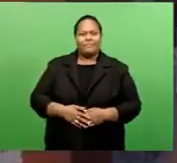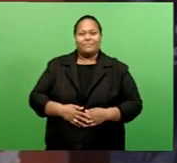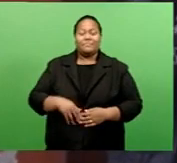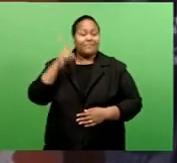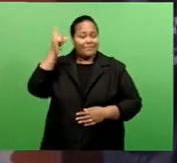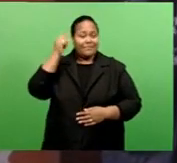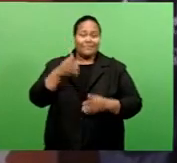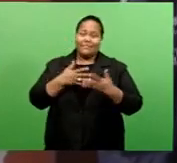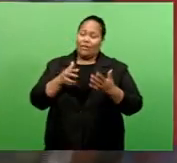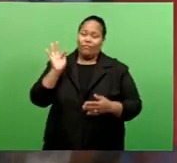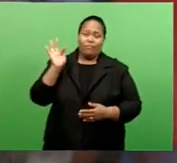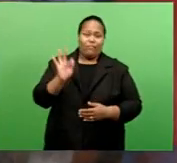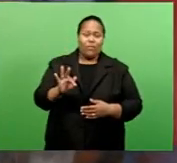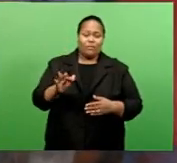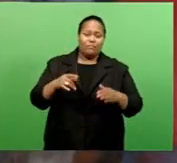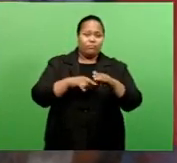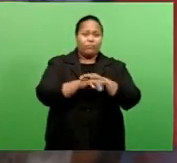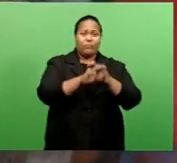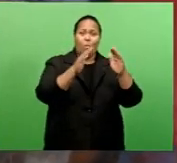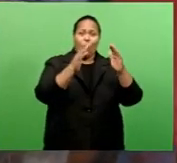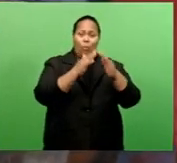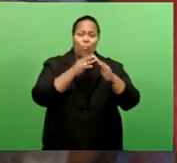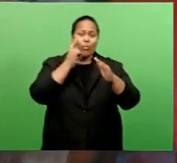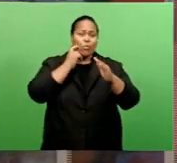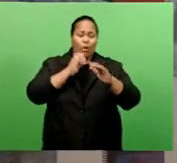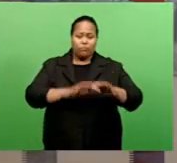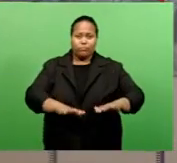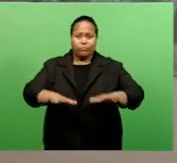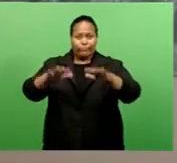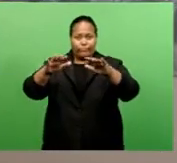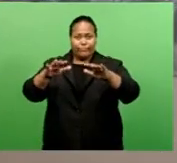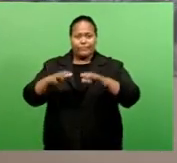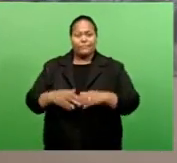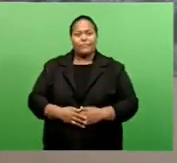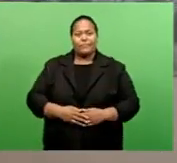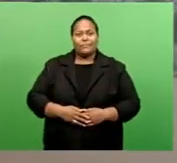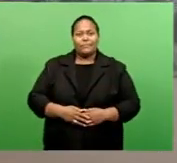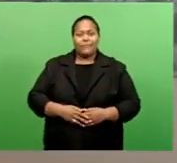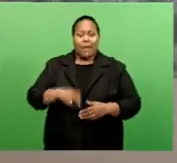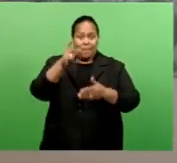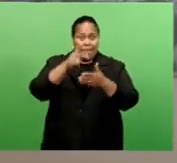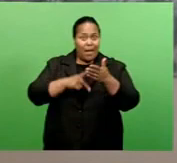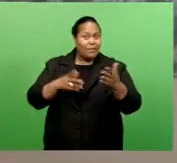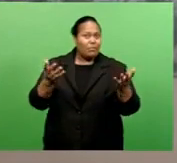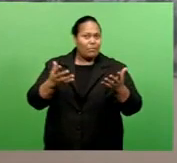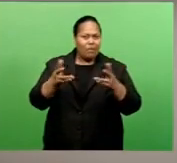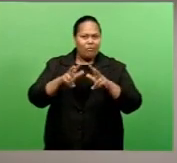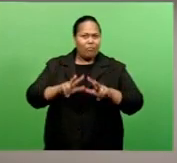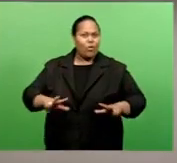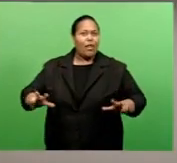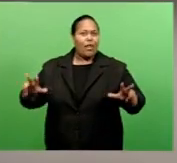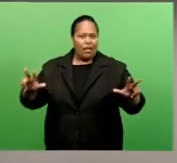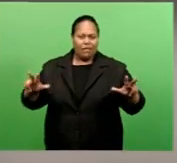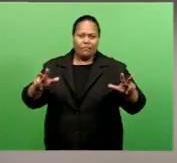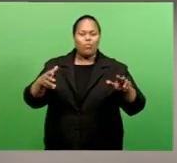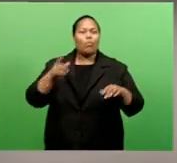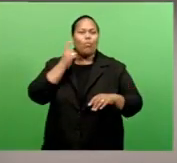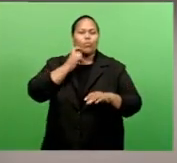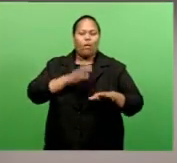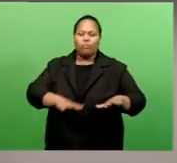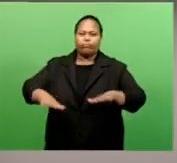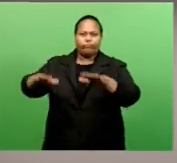Fijians forced to flee their homes as waters rise. And parts of Vanolevu still underwater.